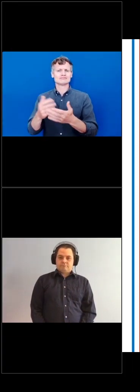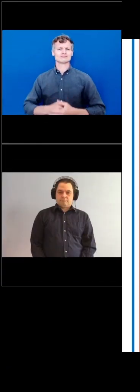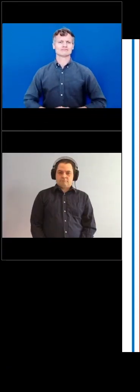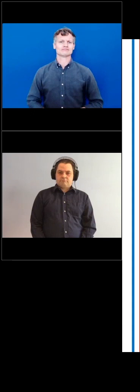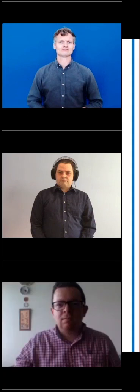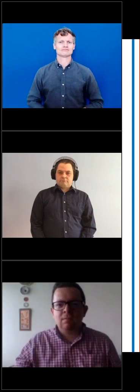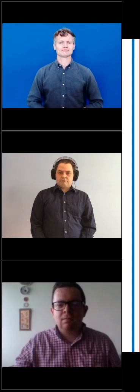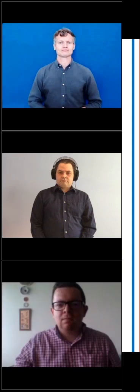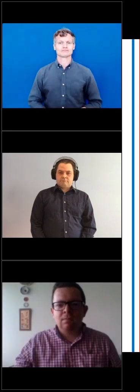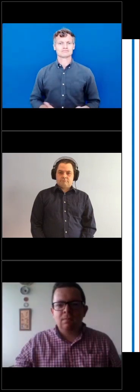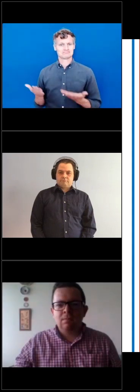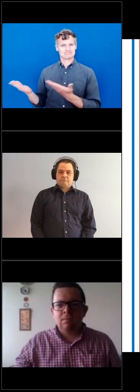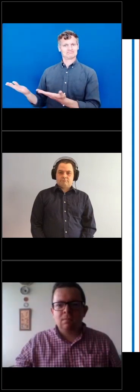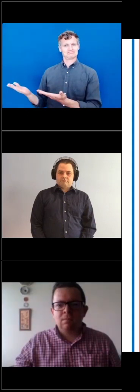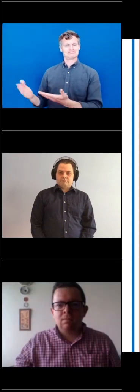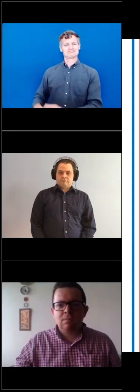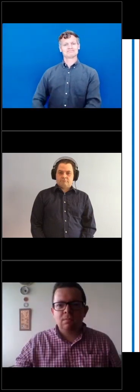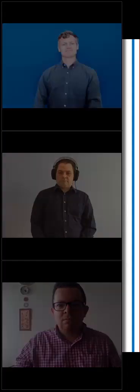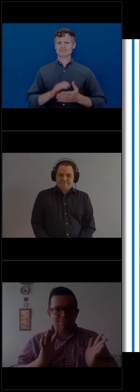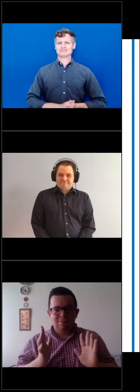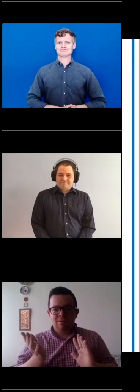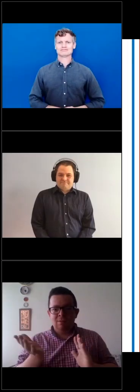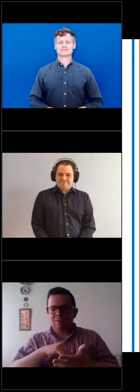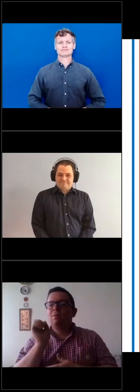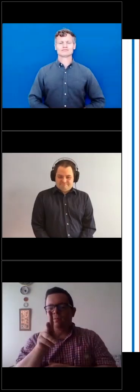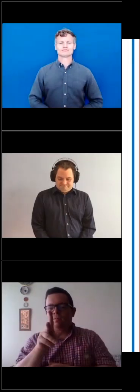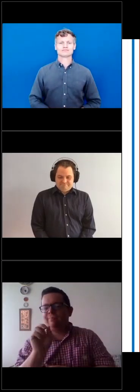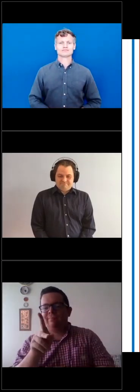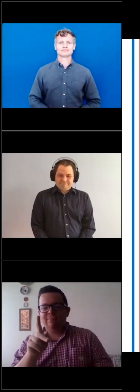Juan Angel, over to you, and next slides.